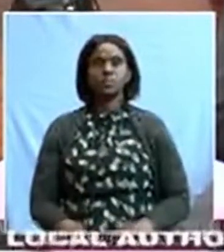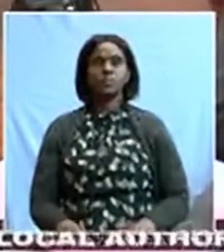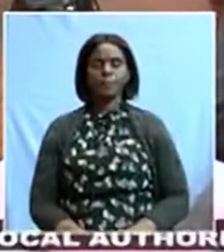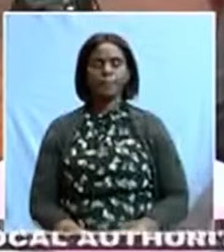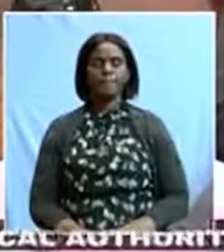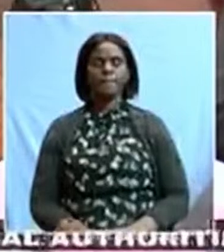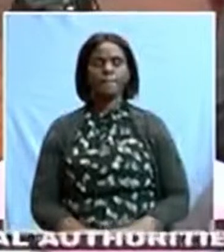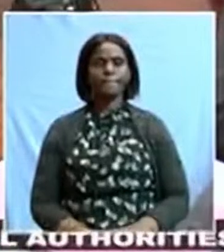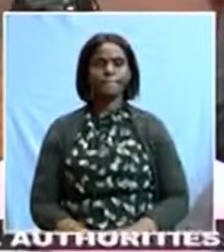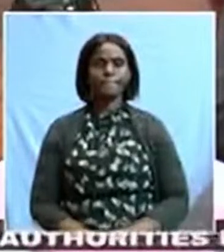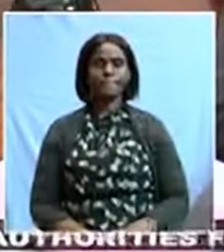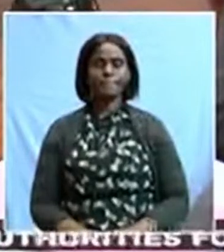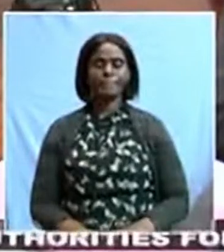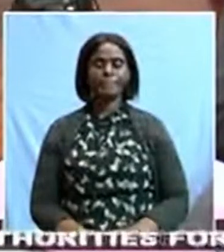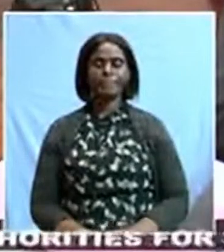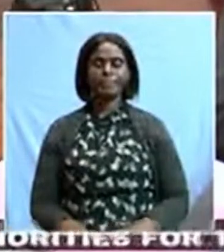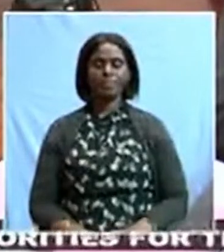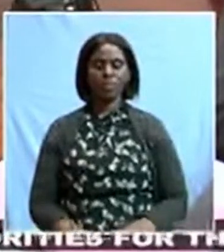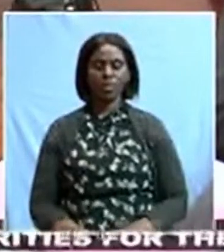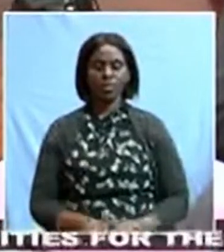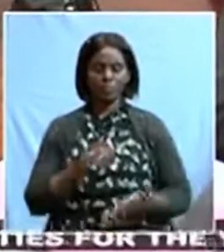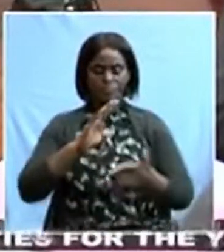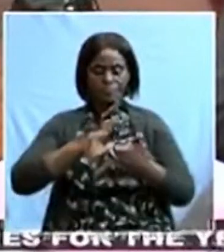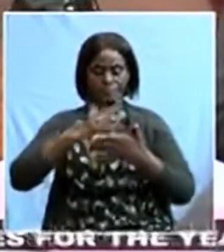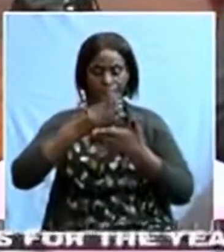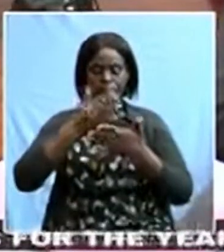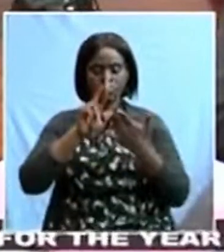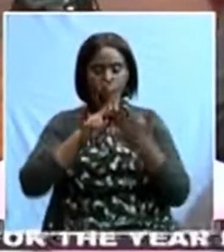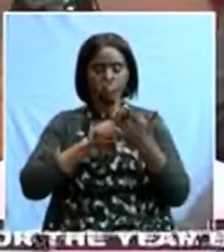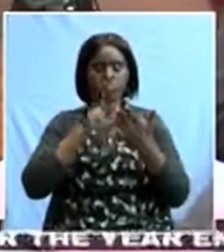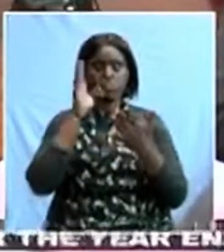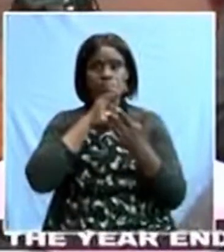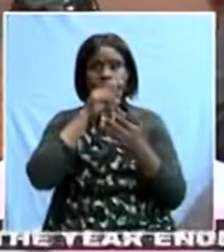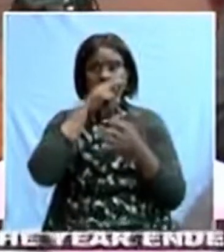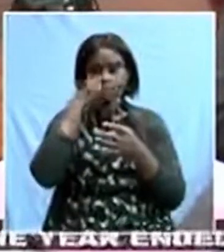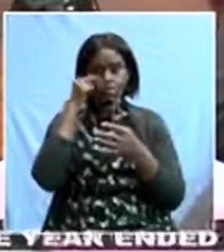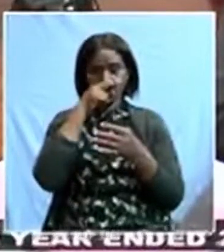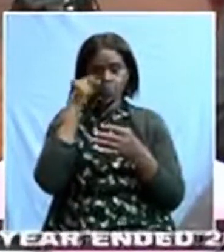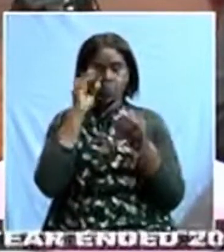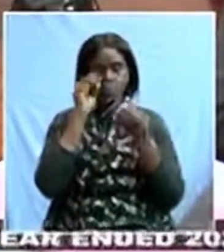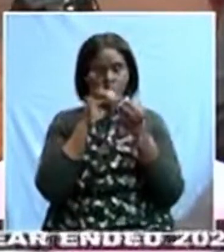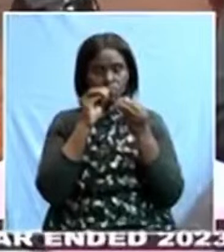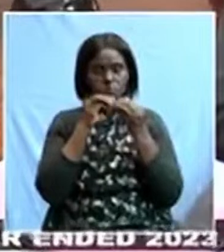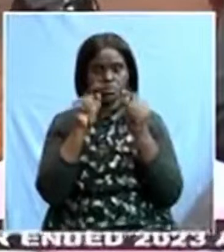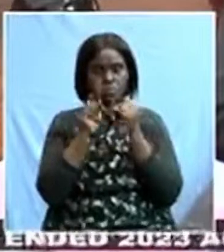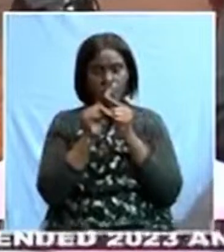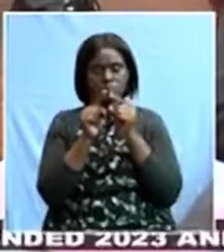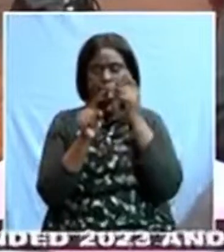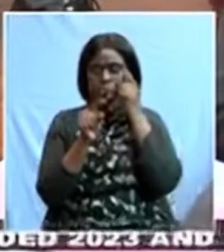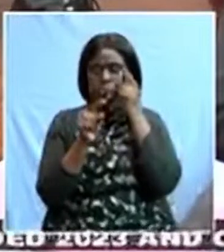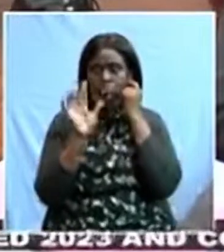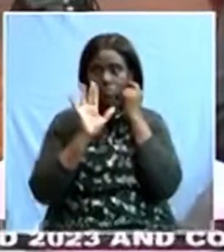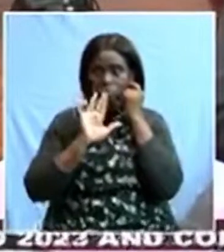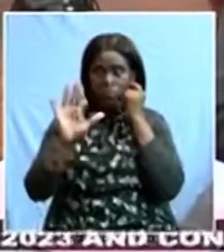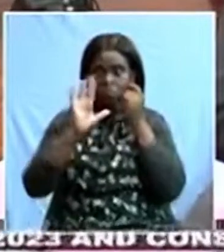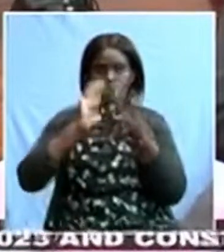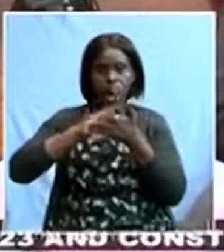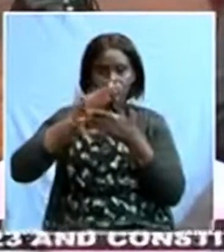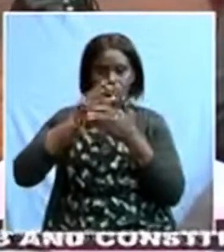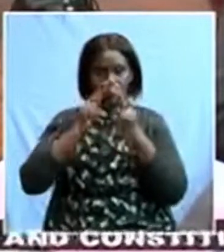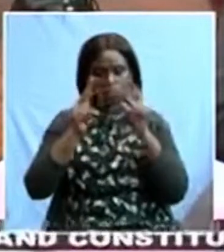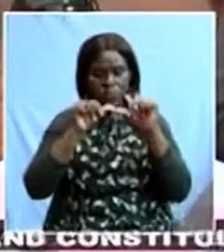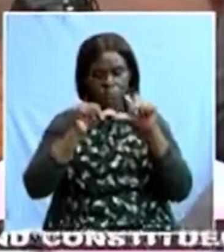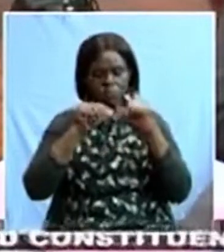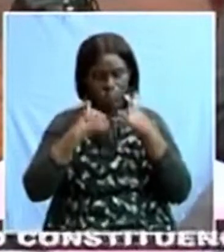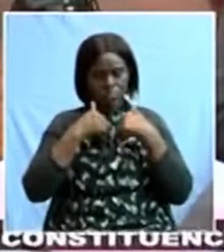Yes, Chair. The laptop was reported to be stolen. It was their laptop, so it still